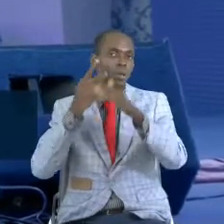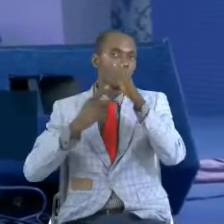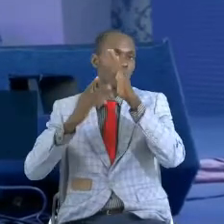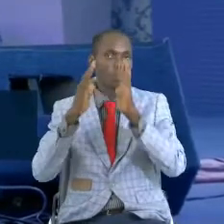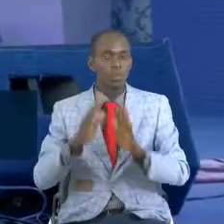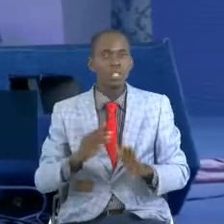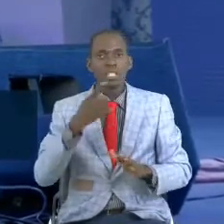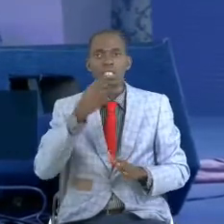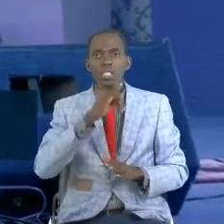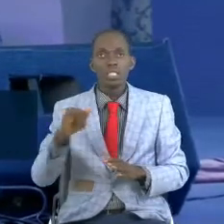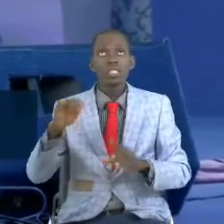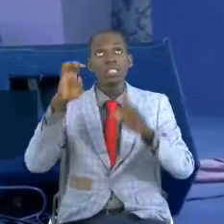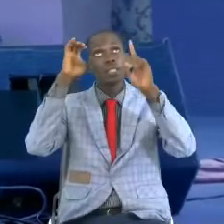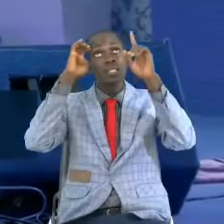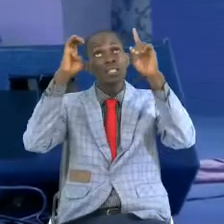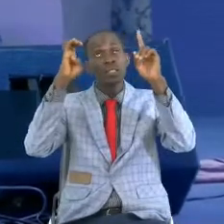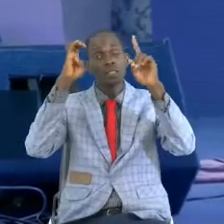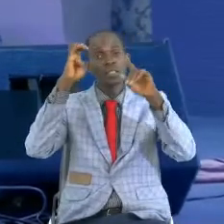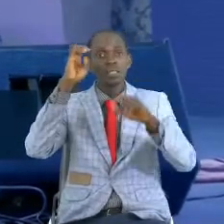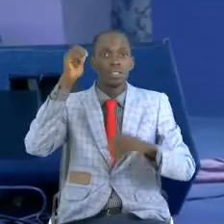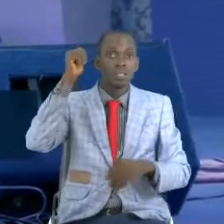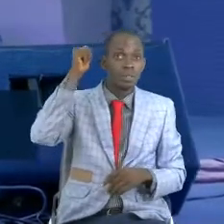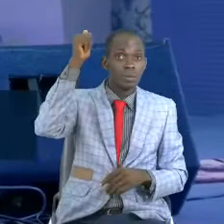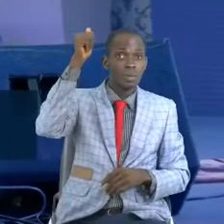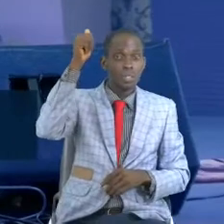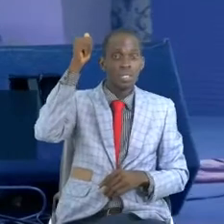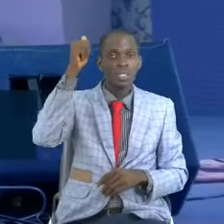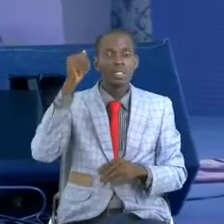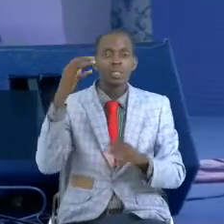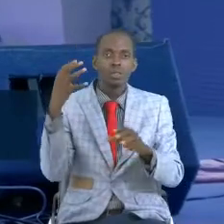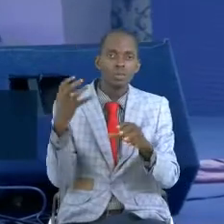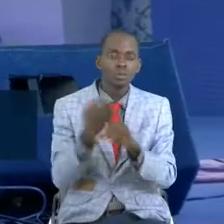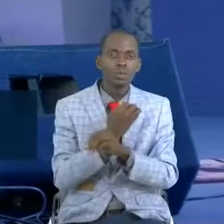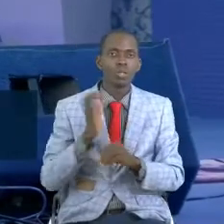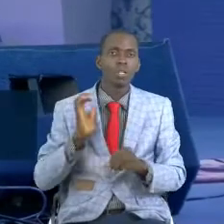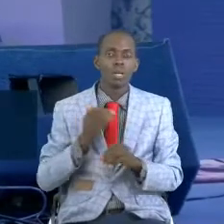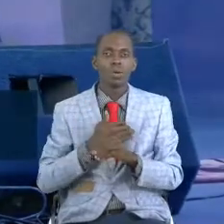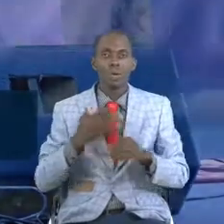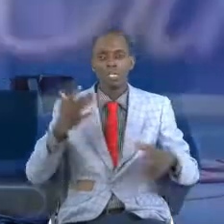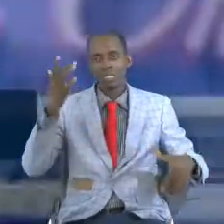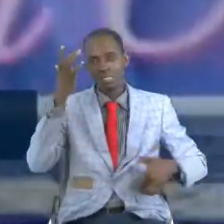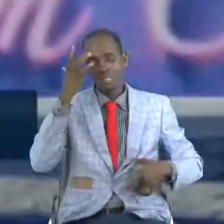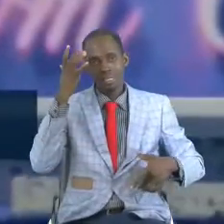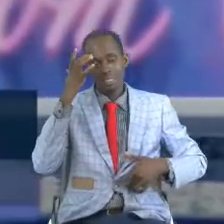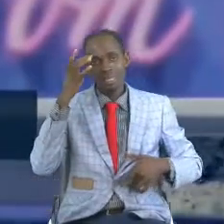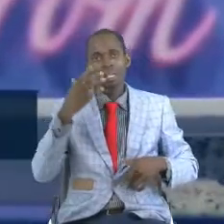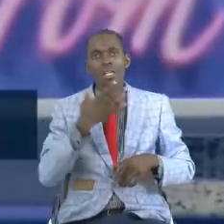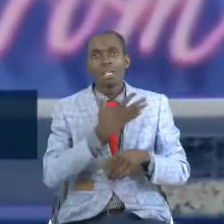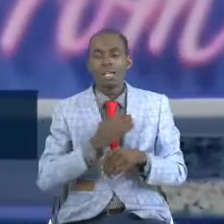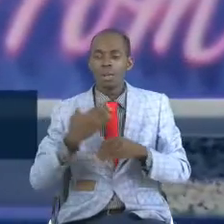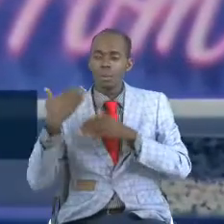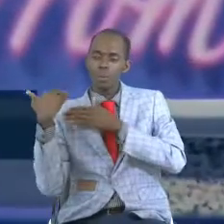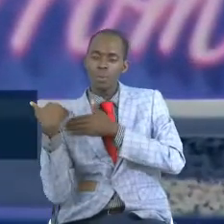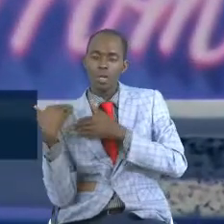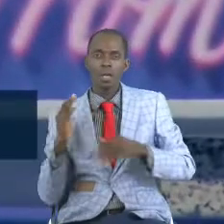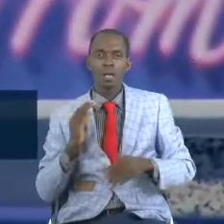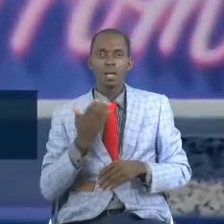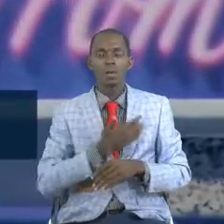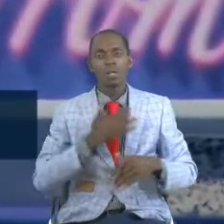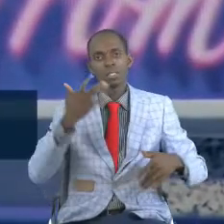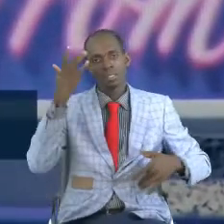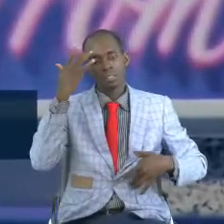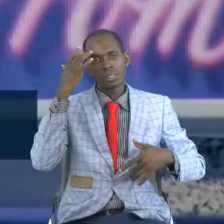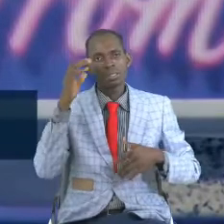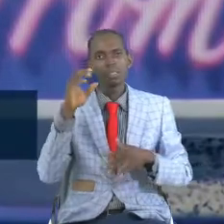himself took our infirmities and bare our sicknesses. How can